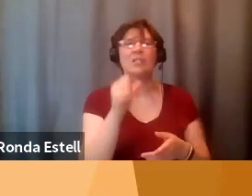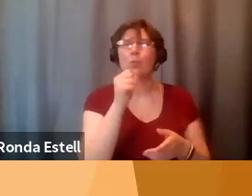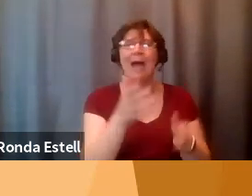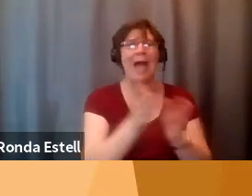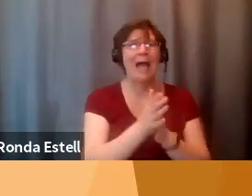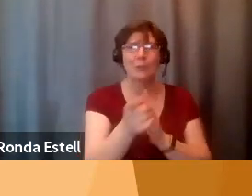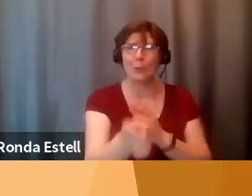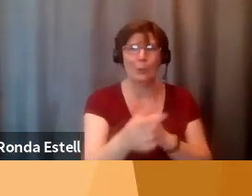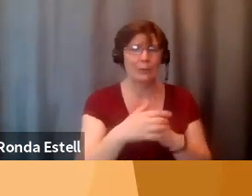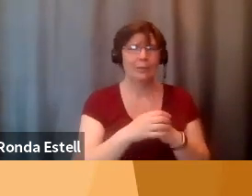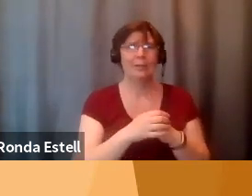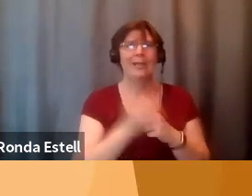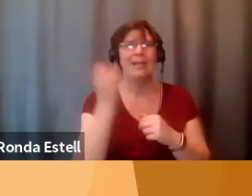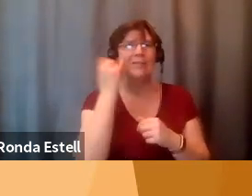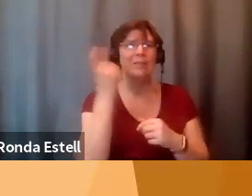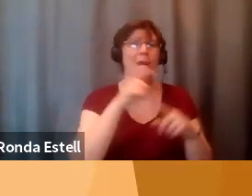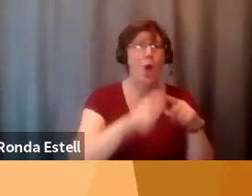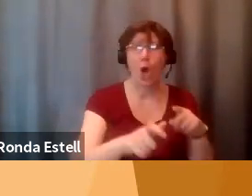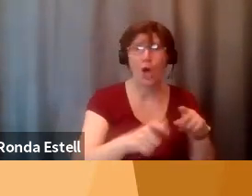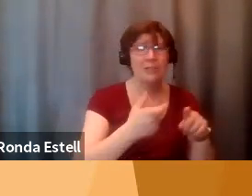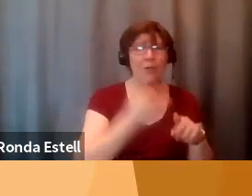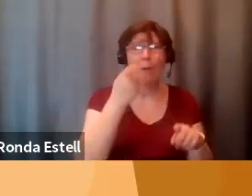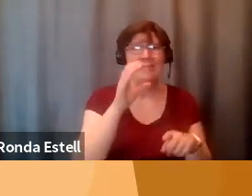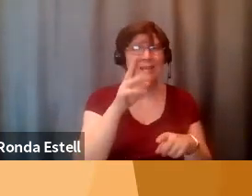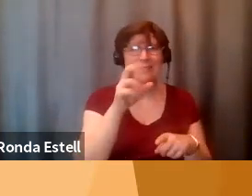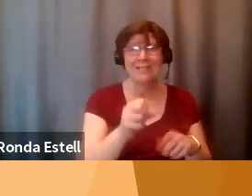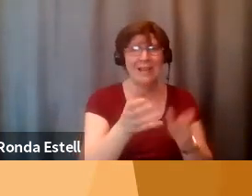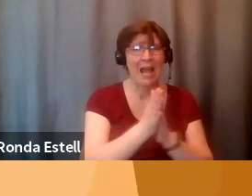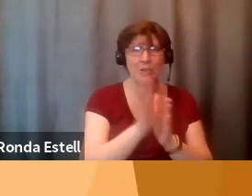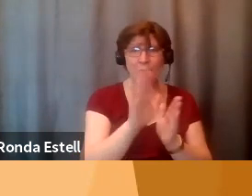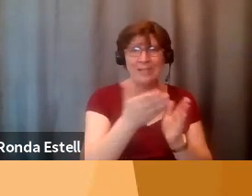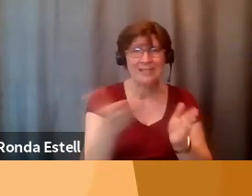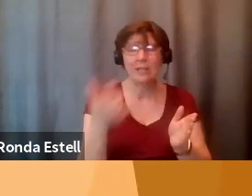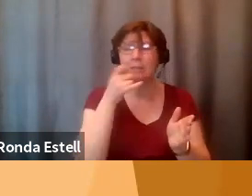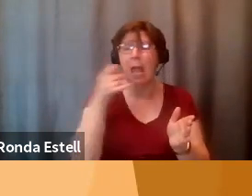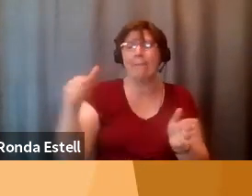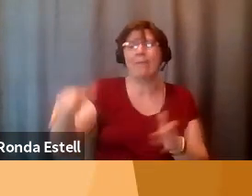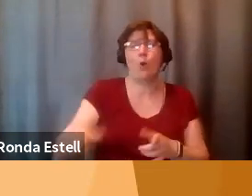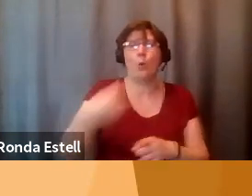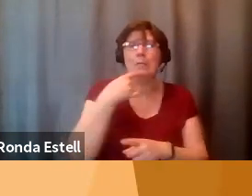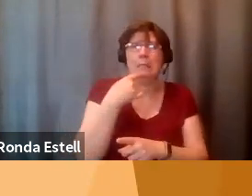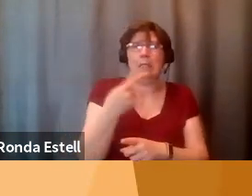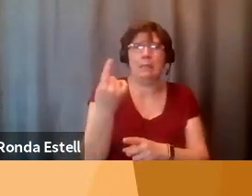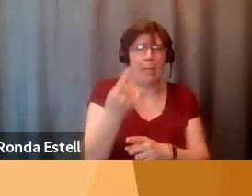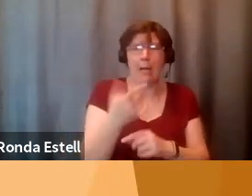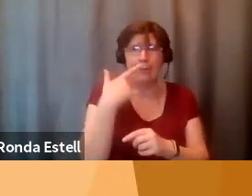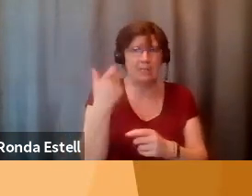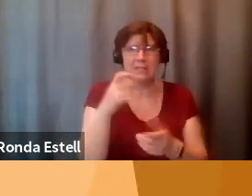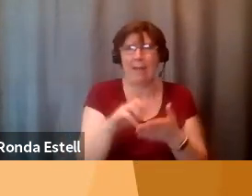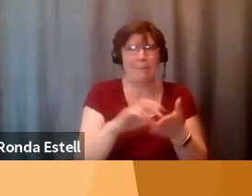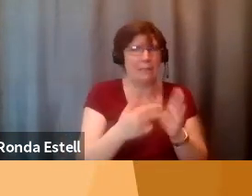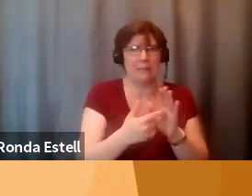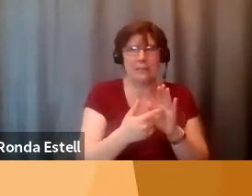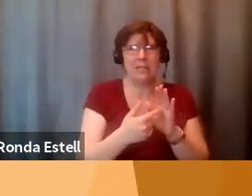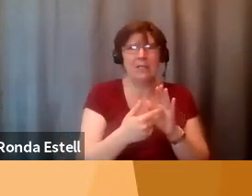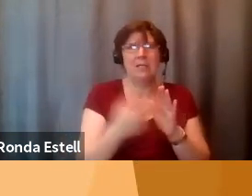So if someone calls and says they're from the census and they ask you these things, hang up the phone and tell someone, because that means that there's someone that's